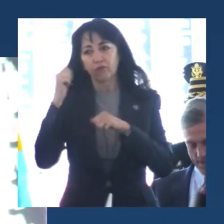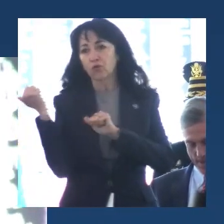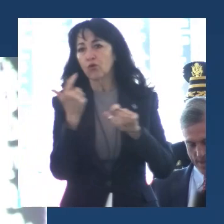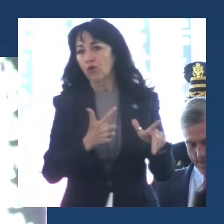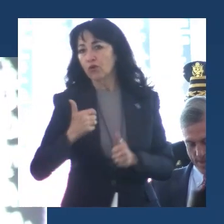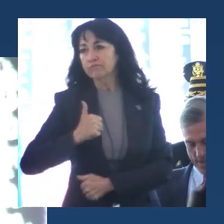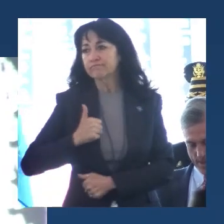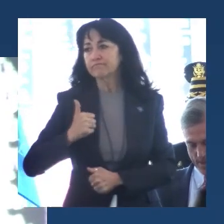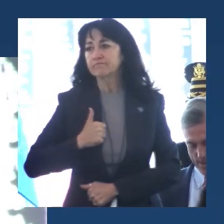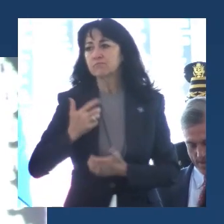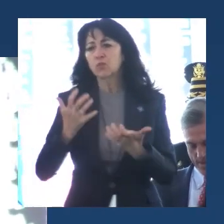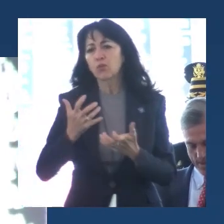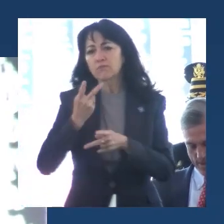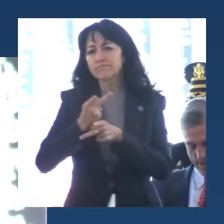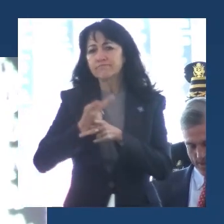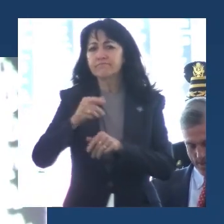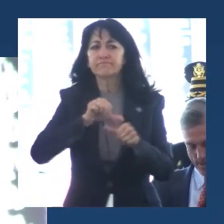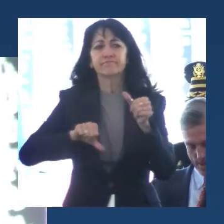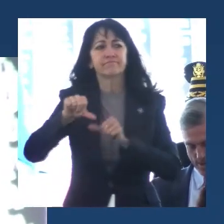care of one another.